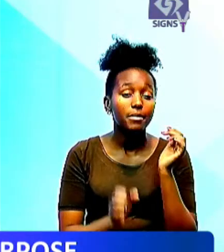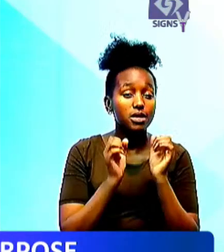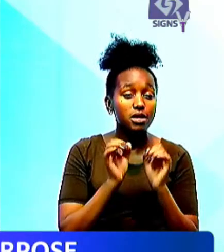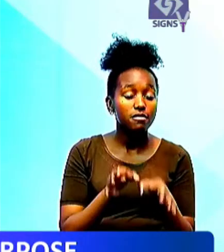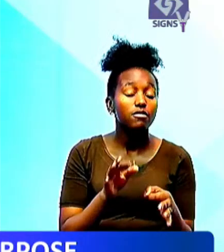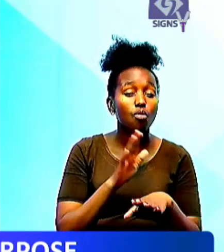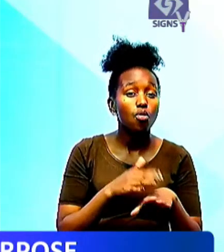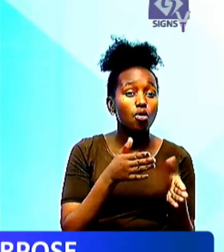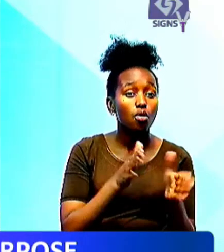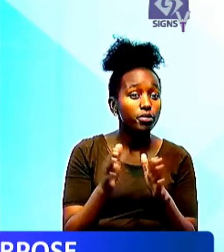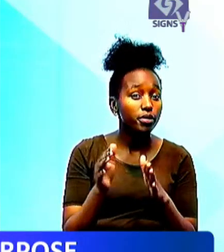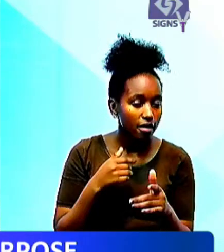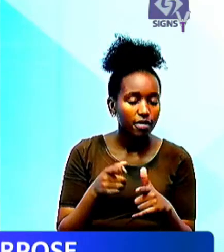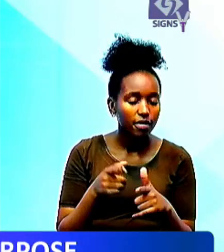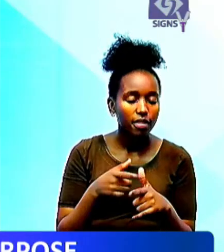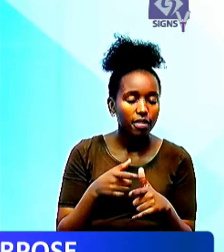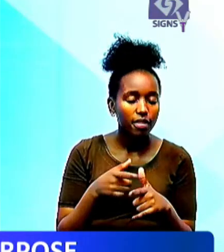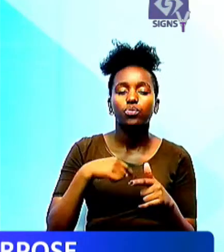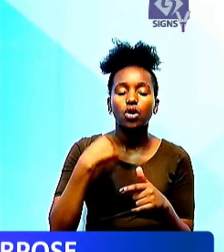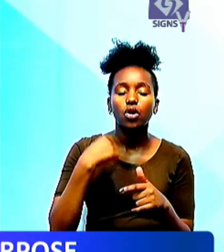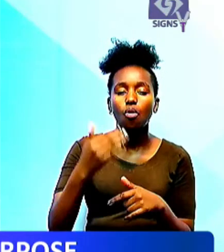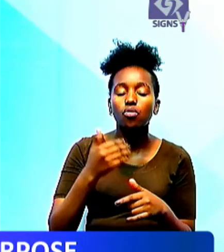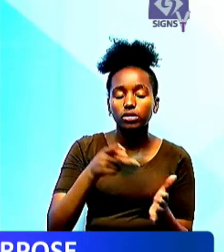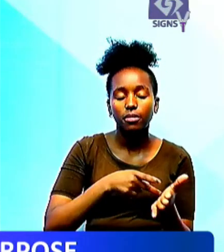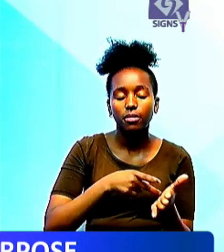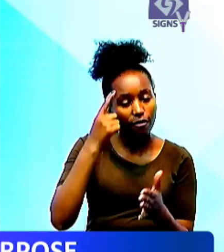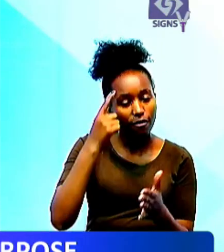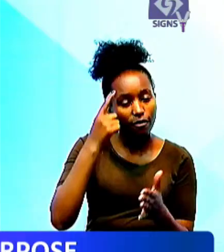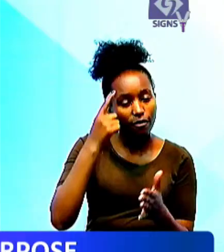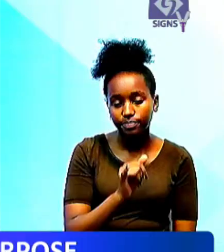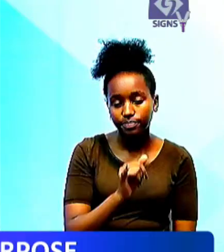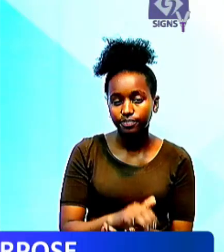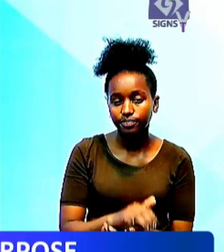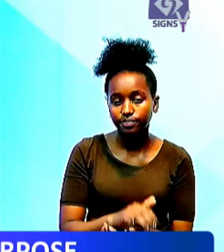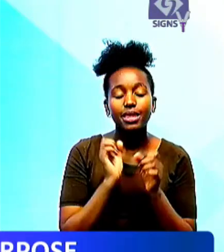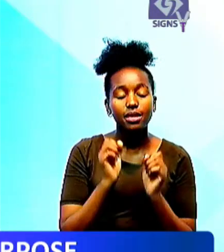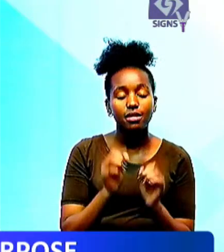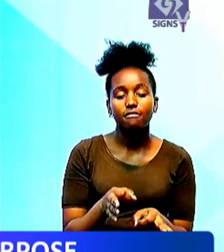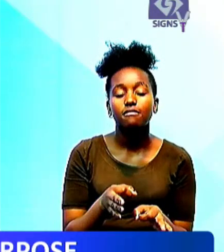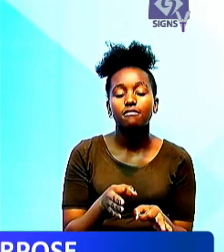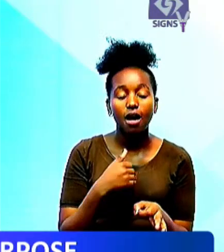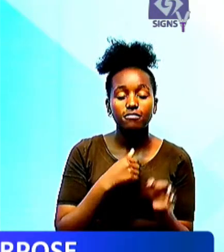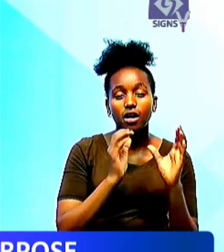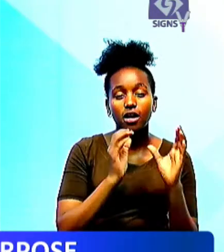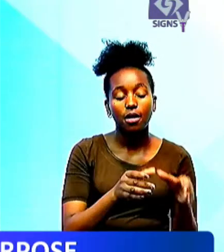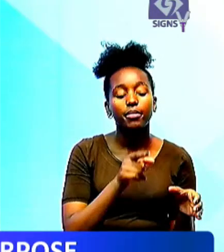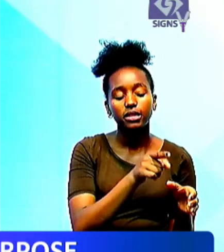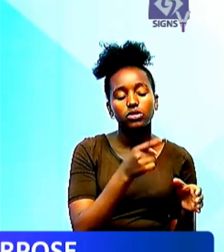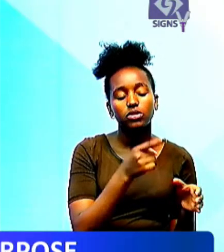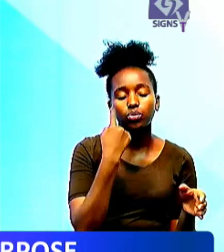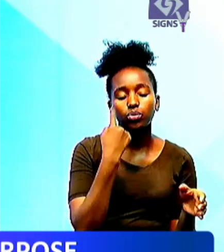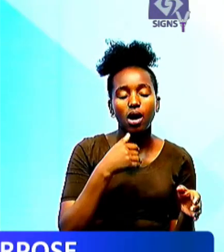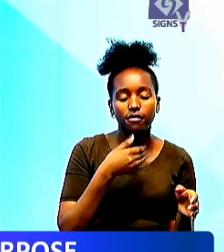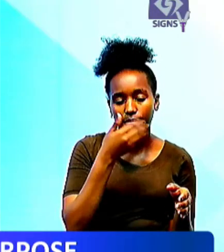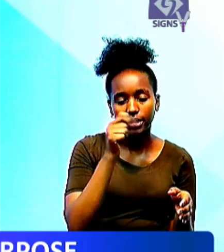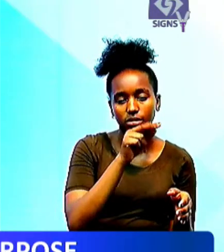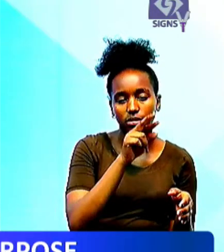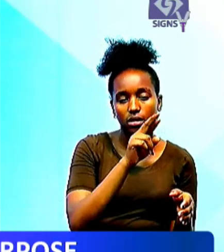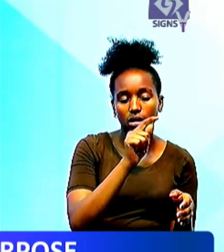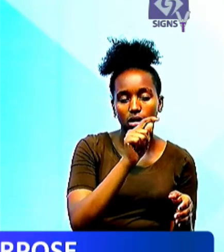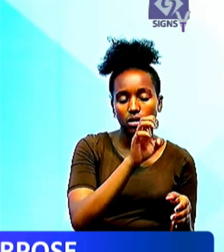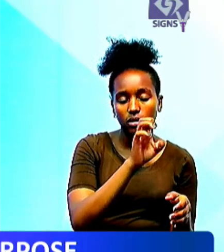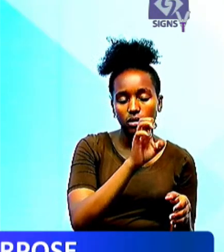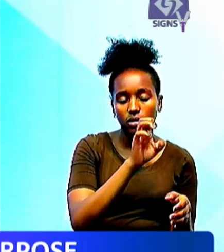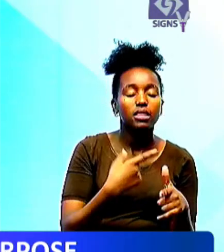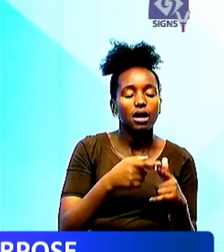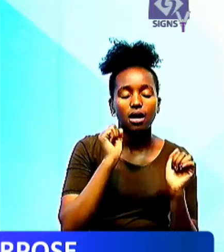buy for our USD funds. So we buy for a fund that is investing in dollar, we buy that euro bond and it settles there and it gives us better